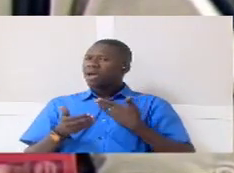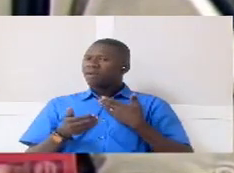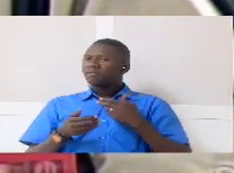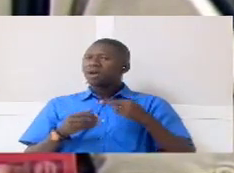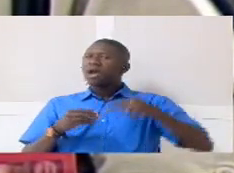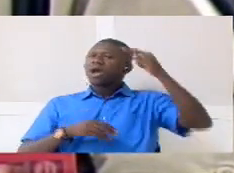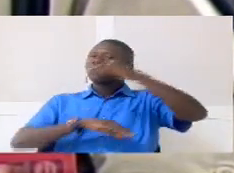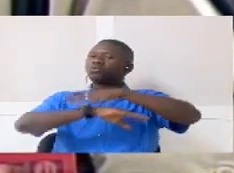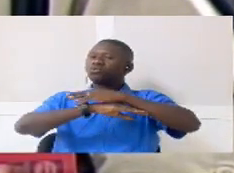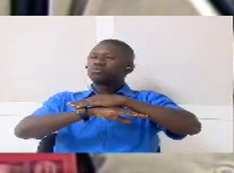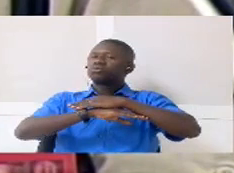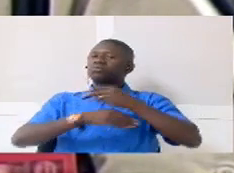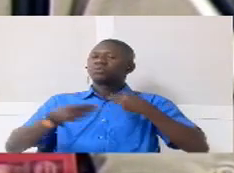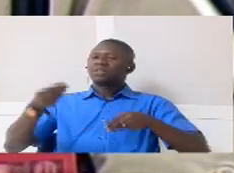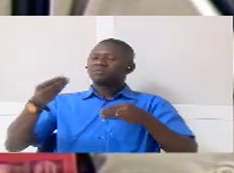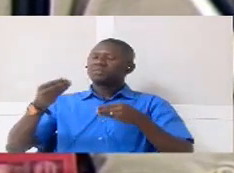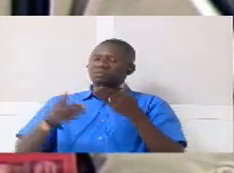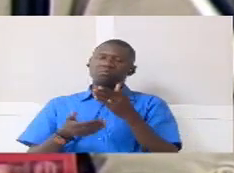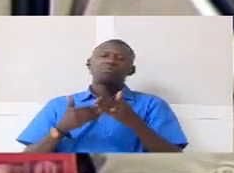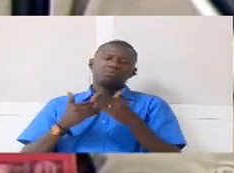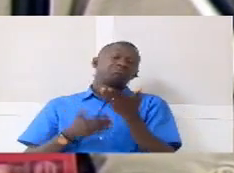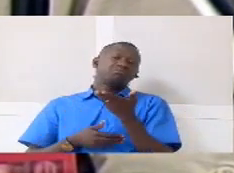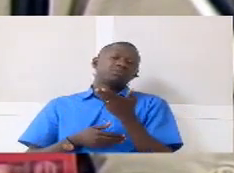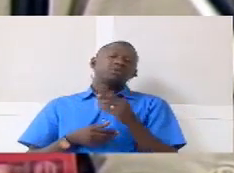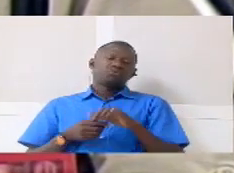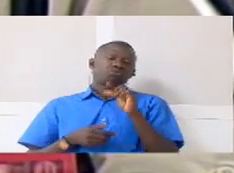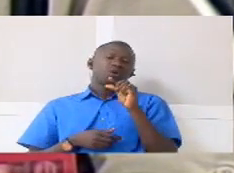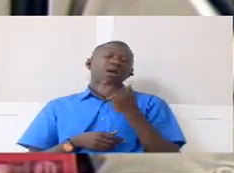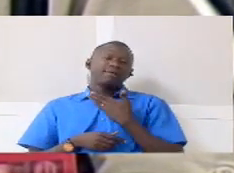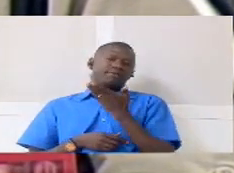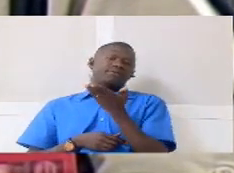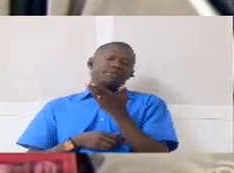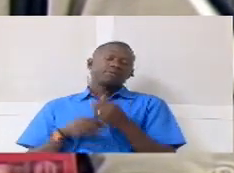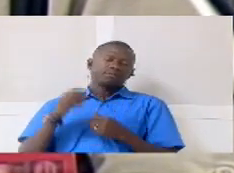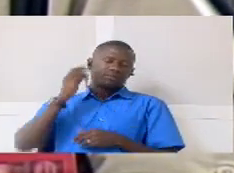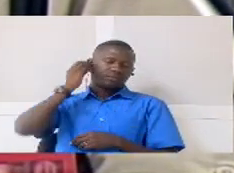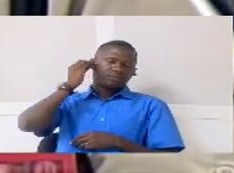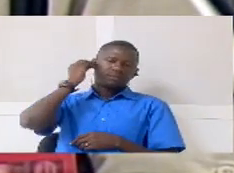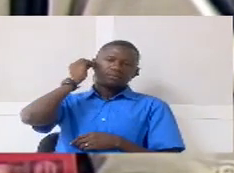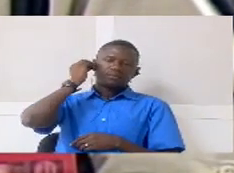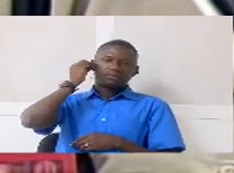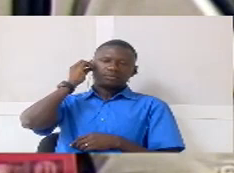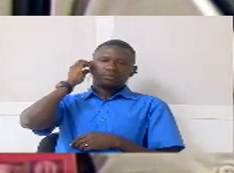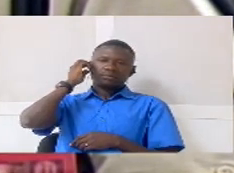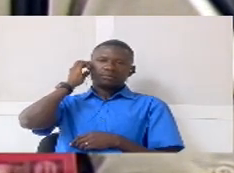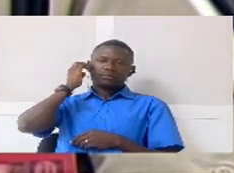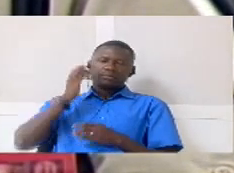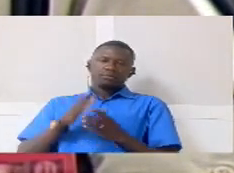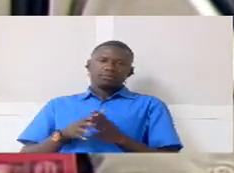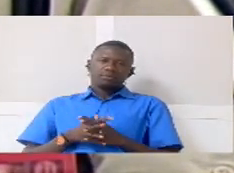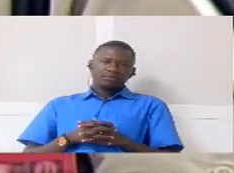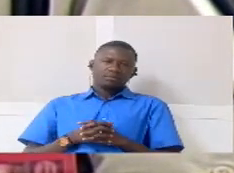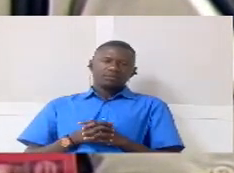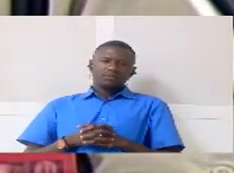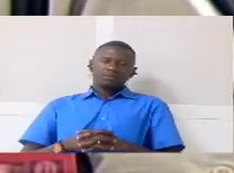Gulam nyinti ko nyin kasola du kulalu mo jama be kono ila londo dango do yata baake anasita menno fanglu yalon ko efisiata